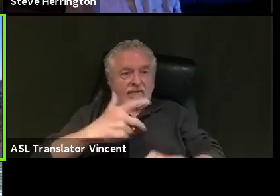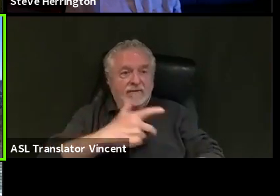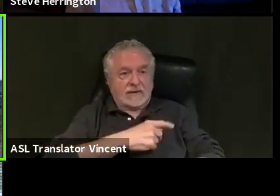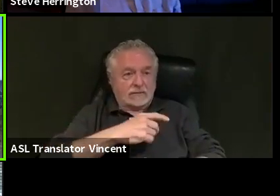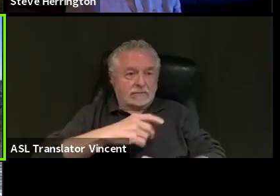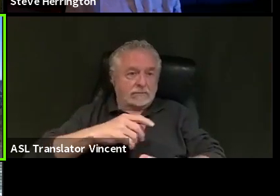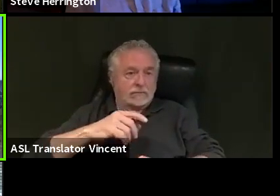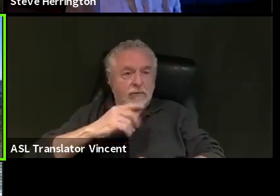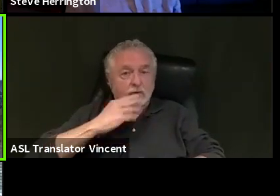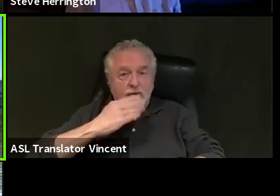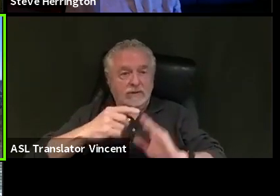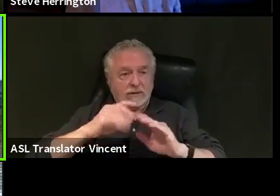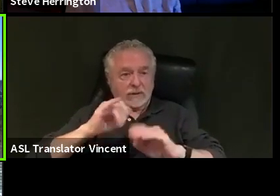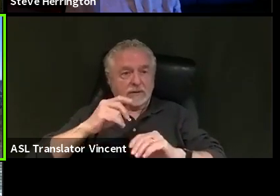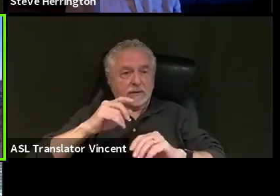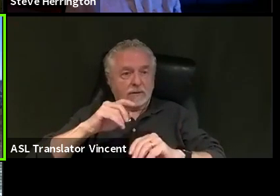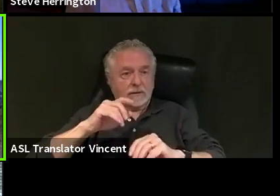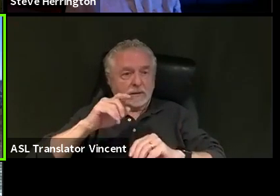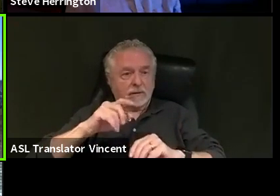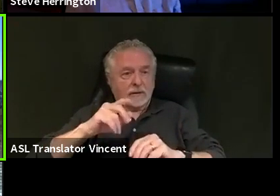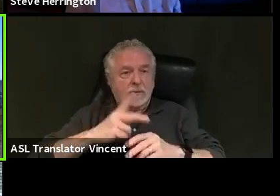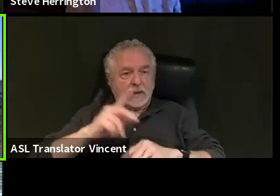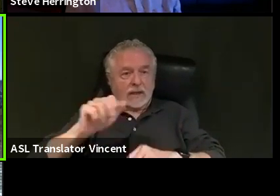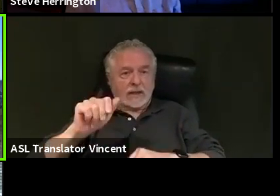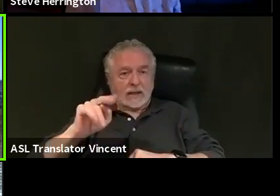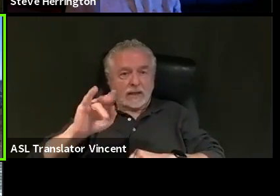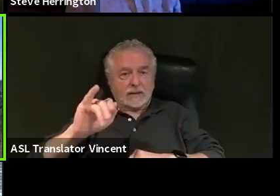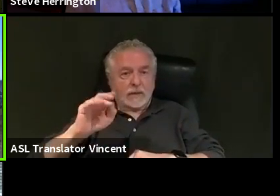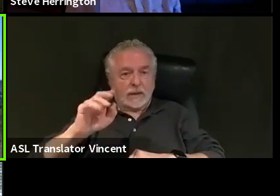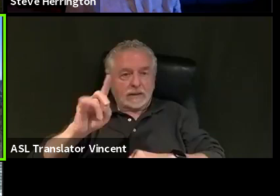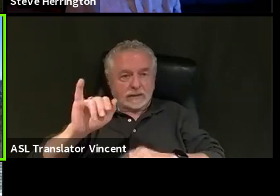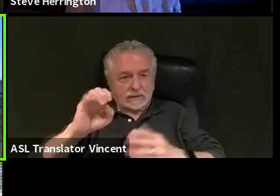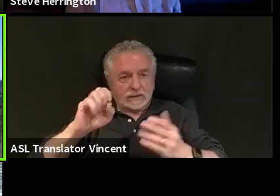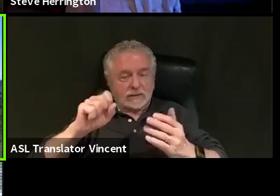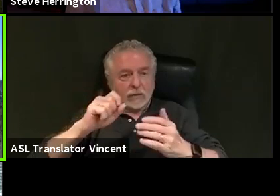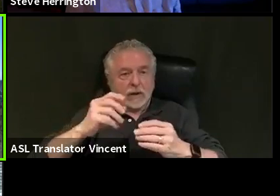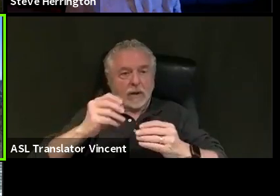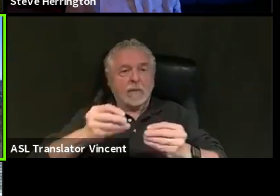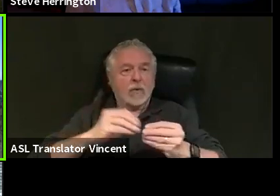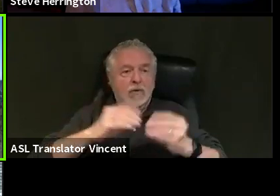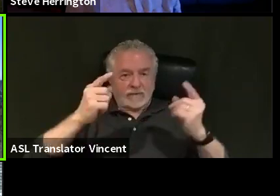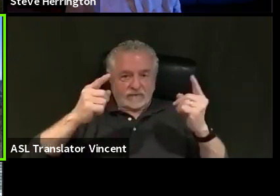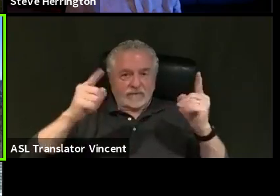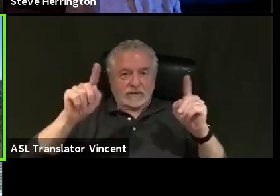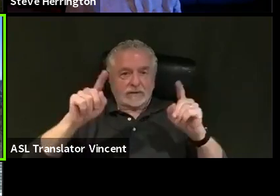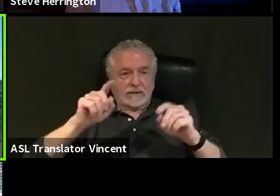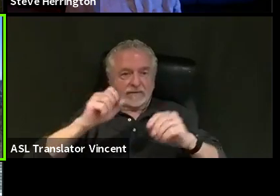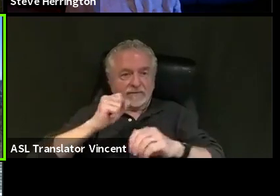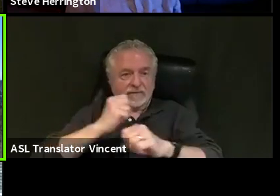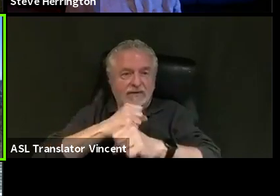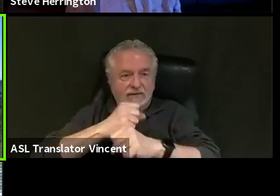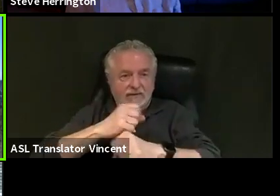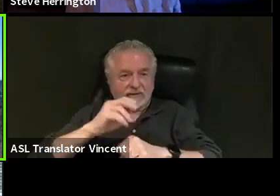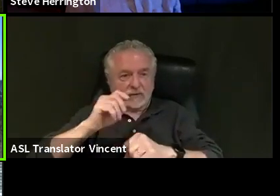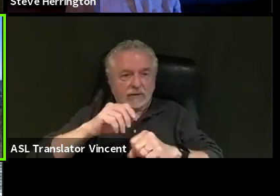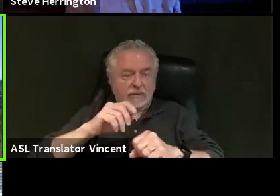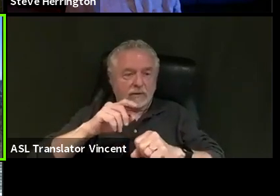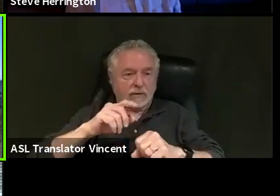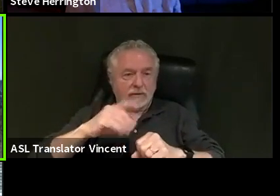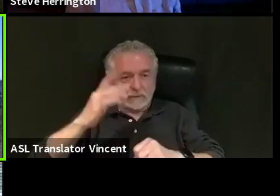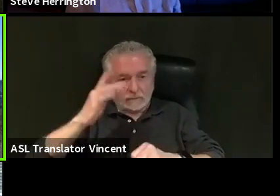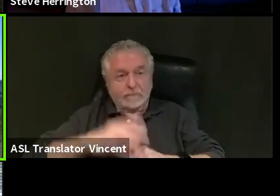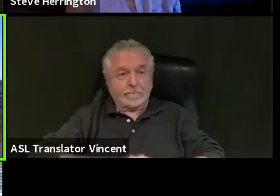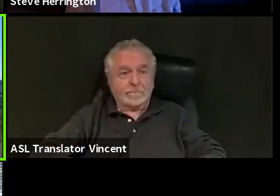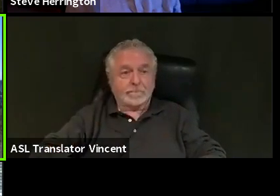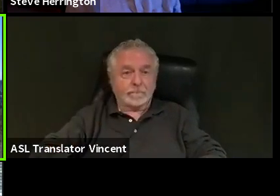vaccine, it's actually a good sign. It means that the body's producing antibodies and is going to be more effective at fighting off that virus if one is exposed